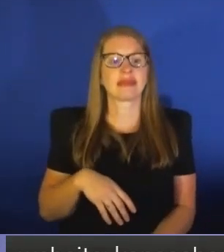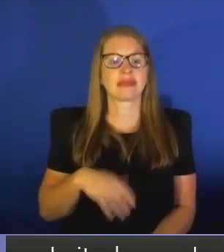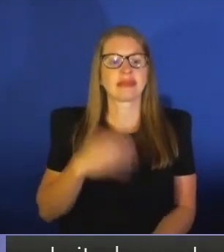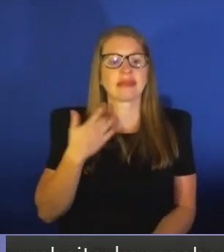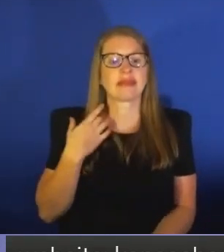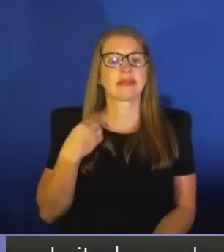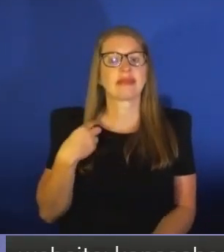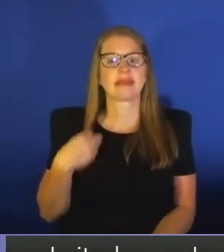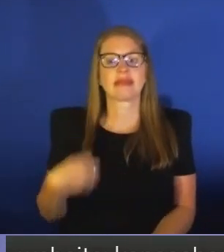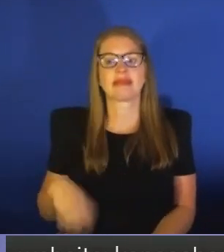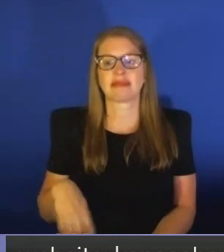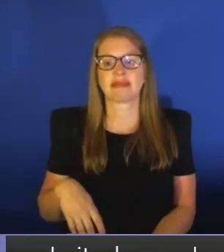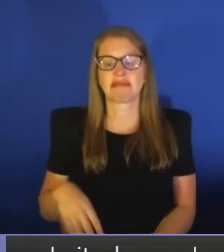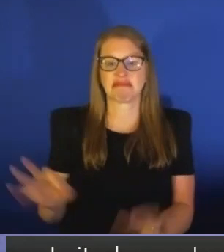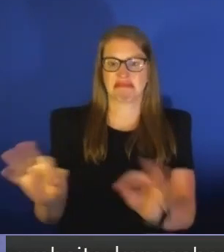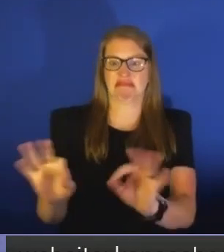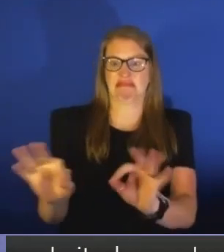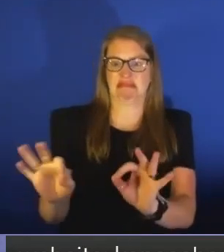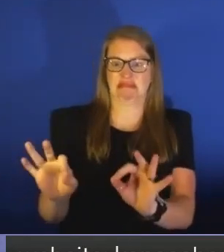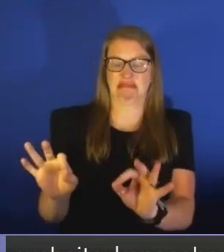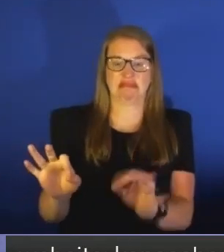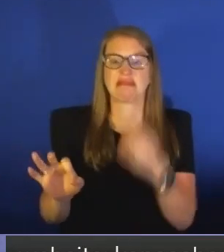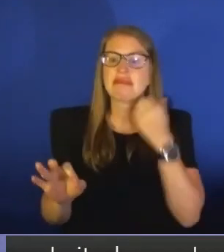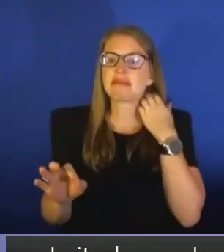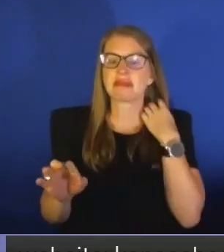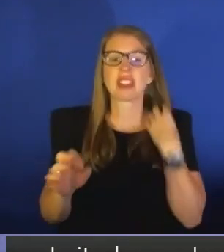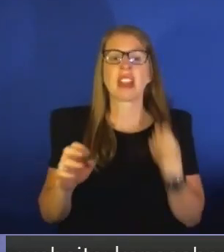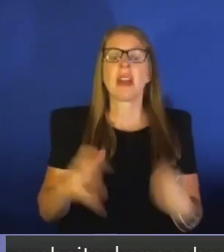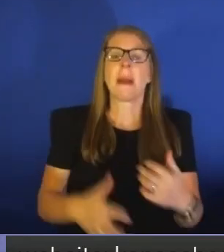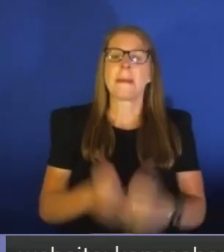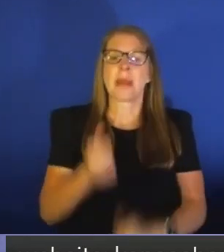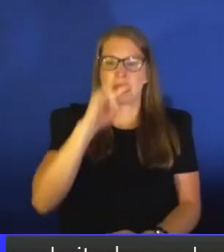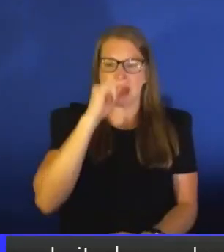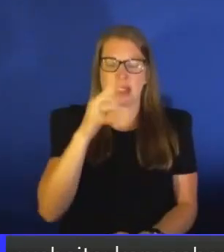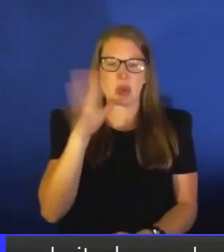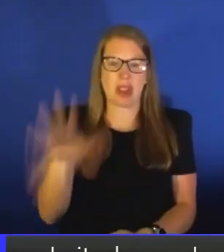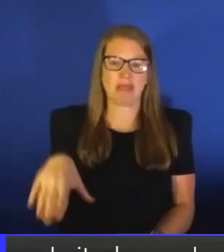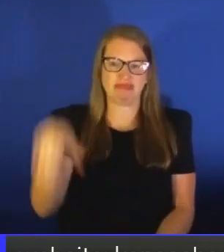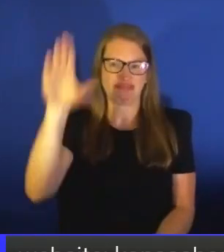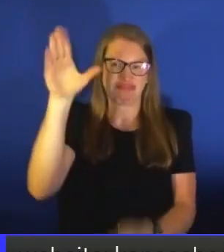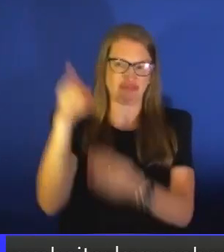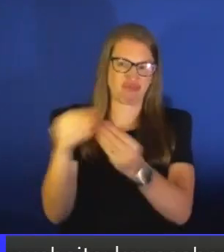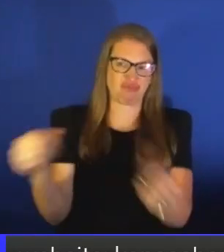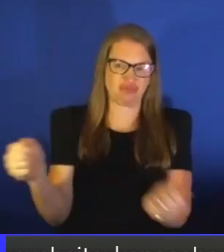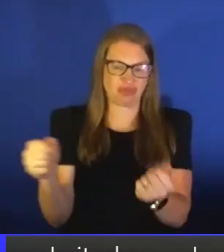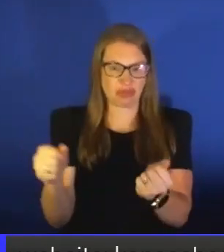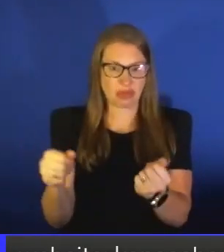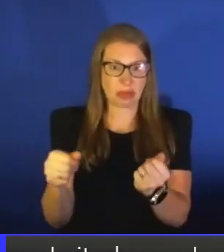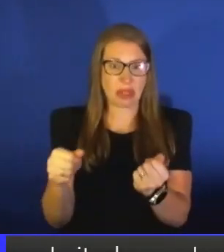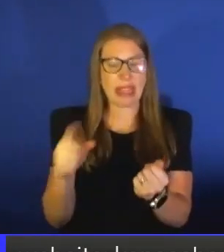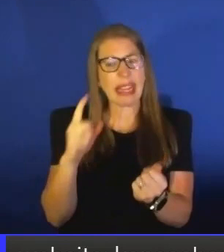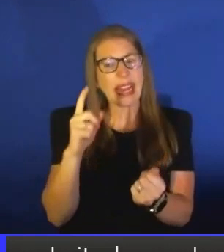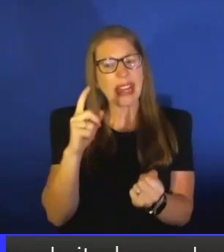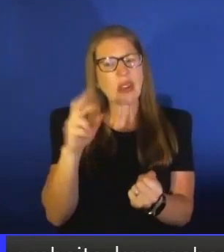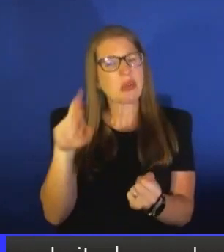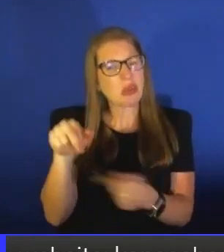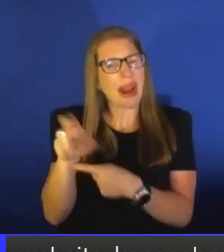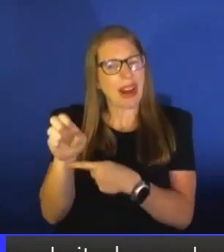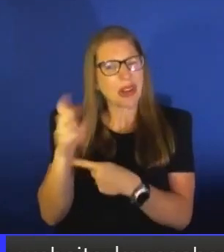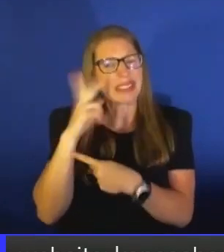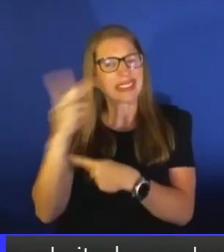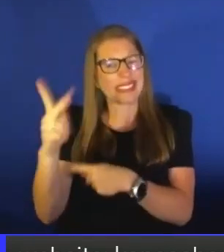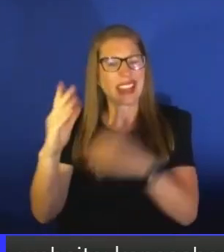pretty benign. Yeah. That's what they were. Most kids will outgrow them. The vast majority, it's very rare that I've seen an adult that's still having sleep